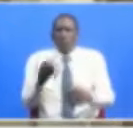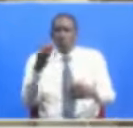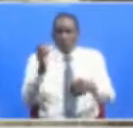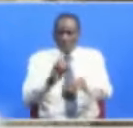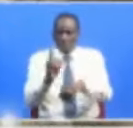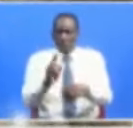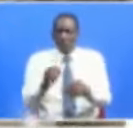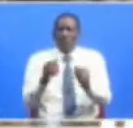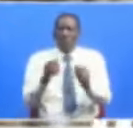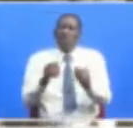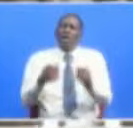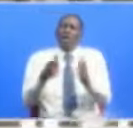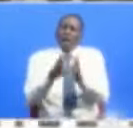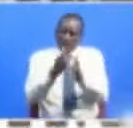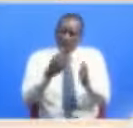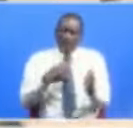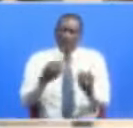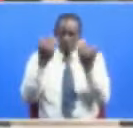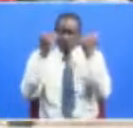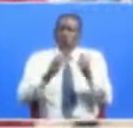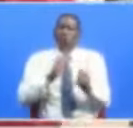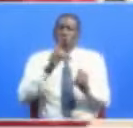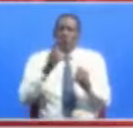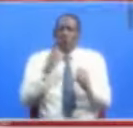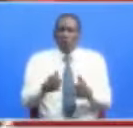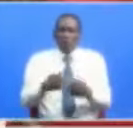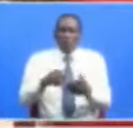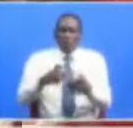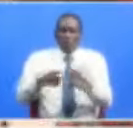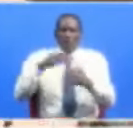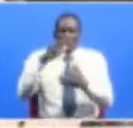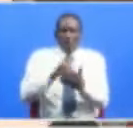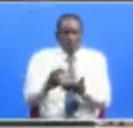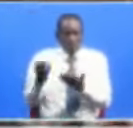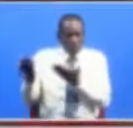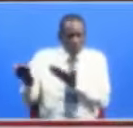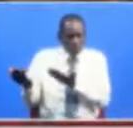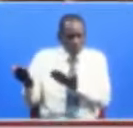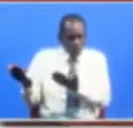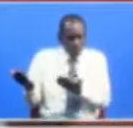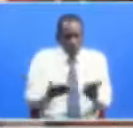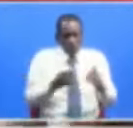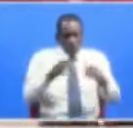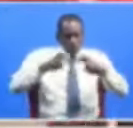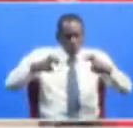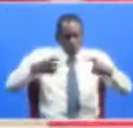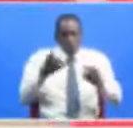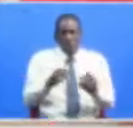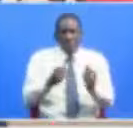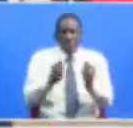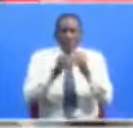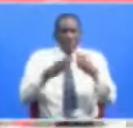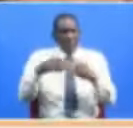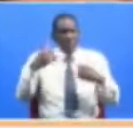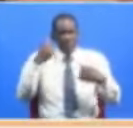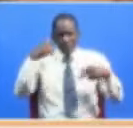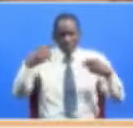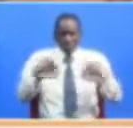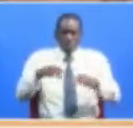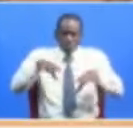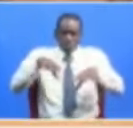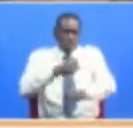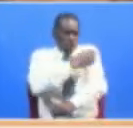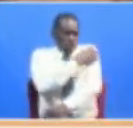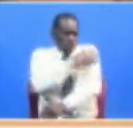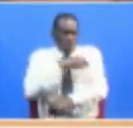minutes, despite having court orders, but was later given access to carry on with the inspection. 19 patients who were admitted at the